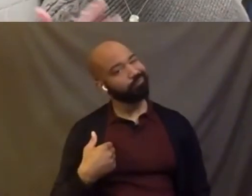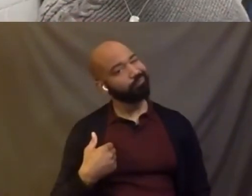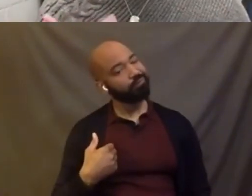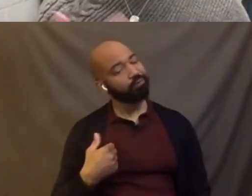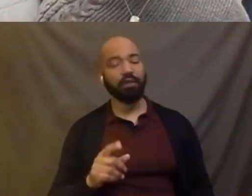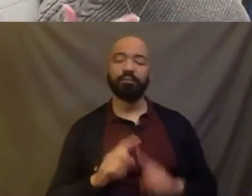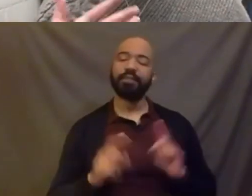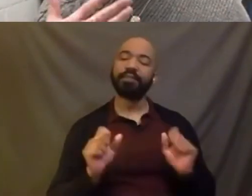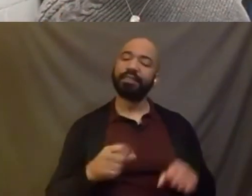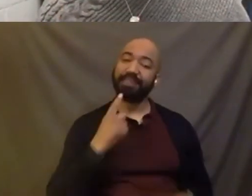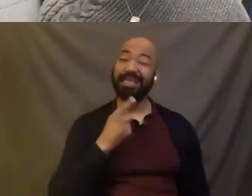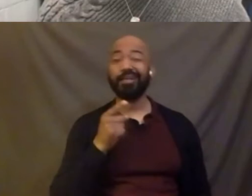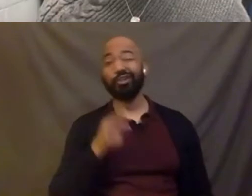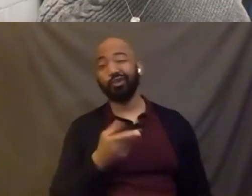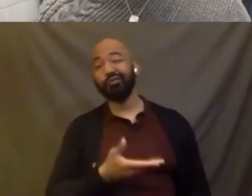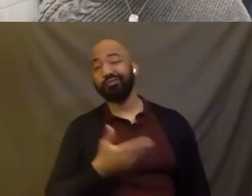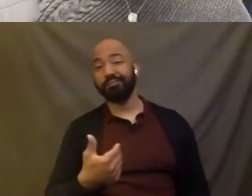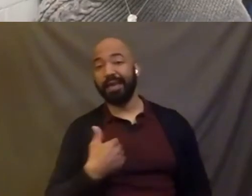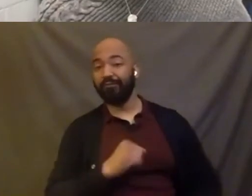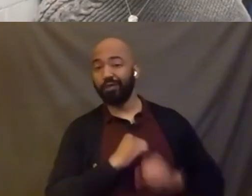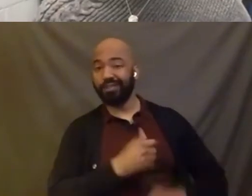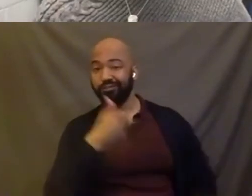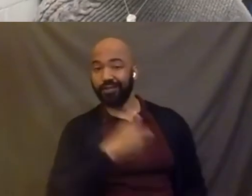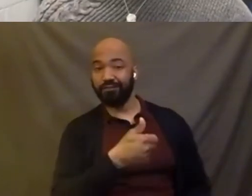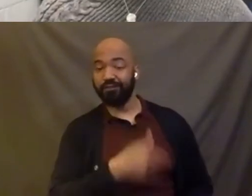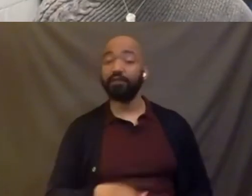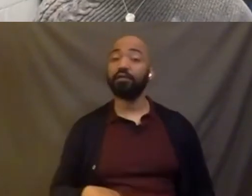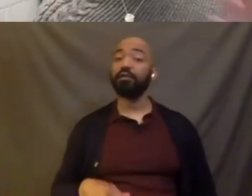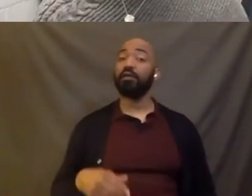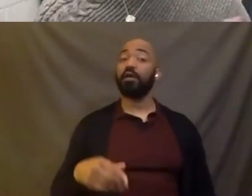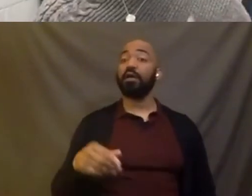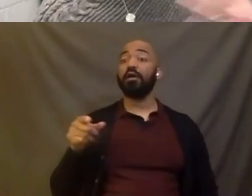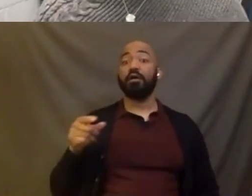you've got some protection there. If your partner